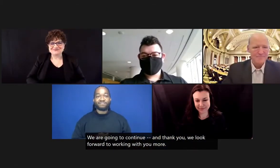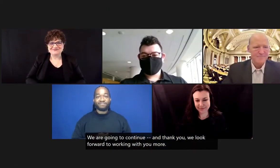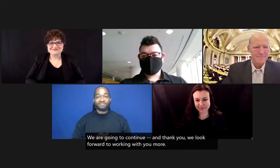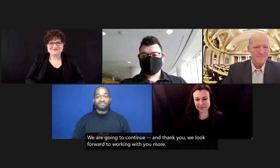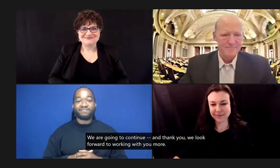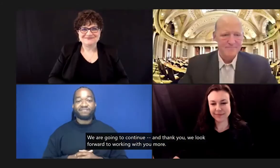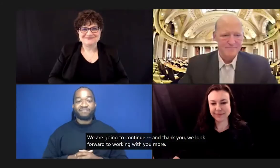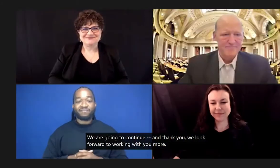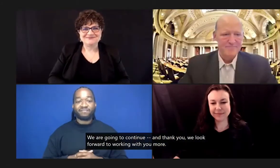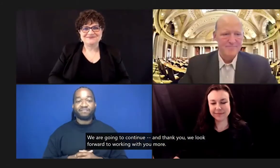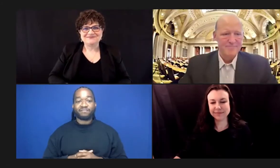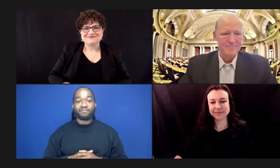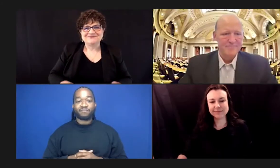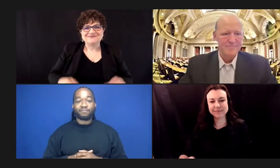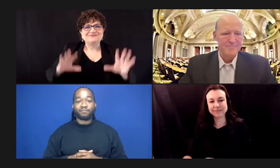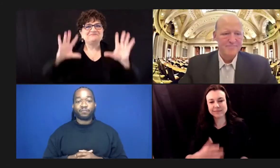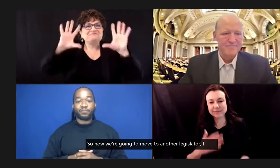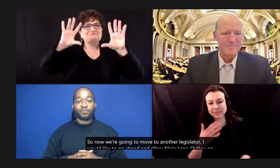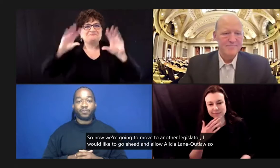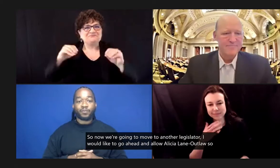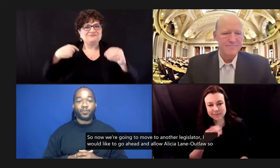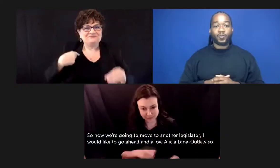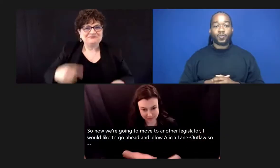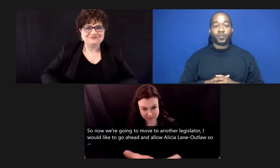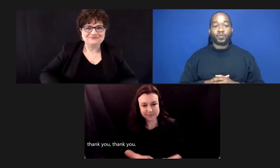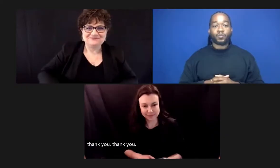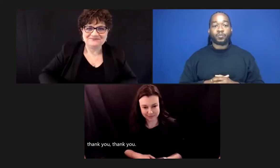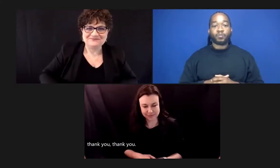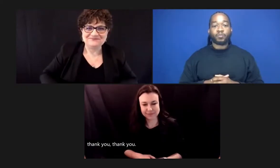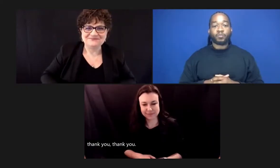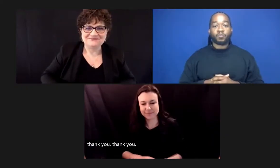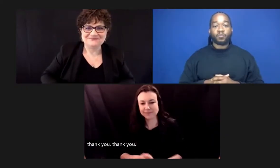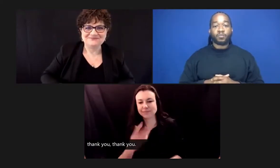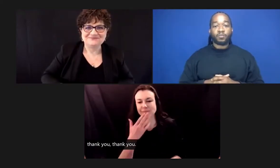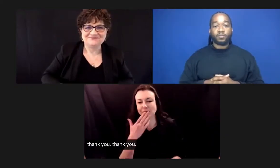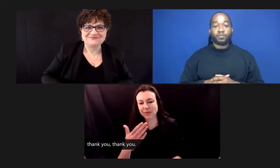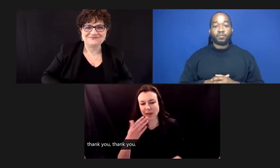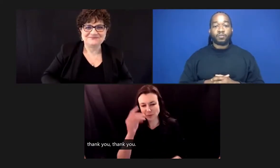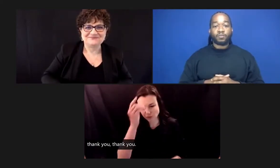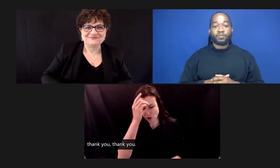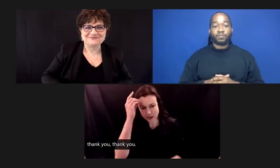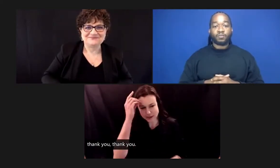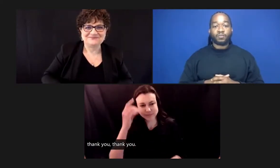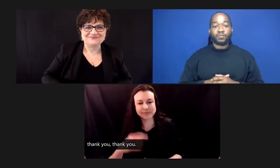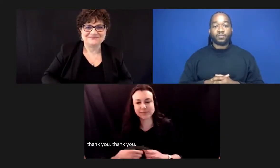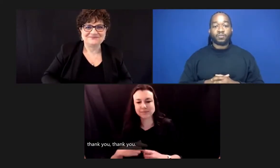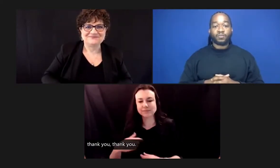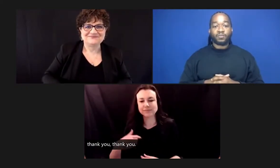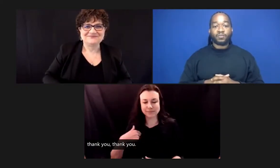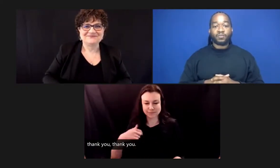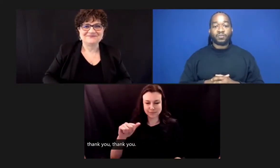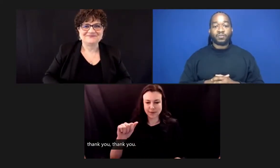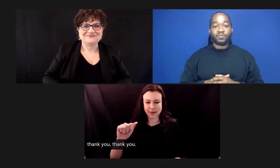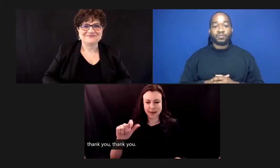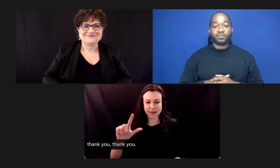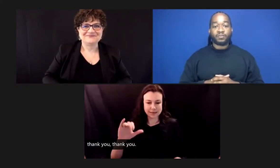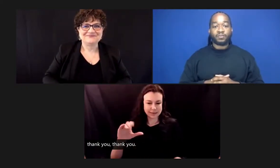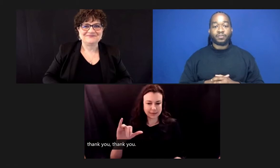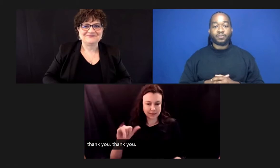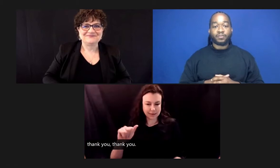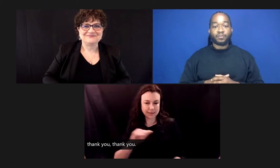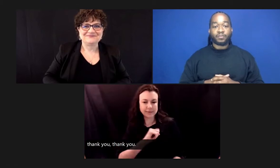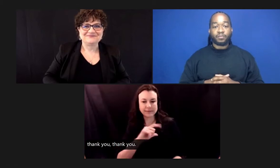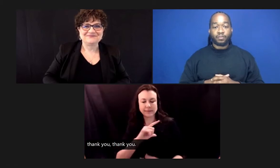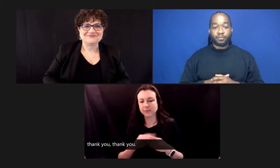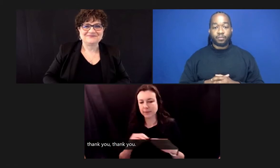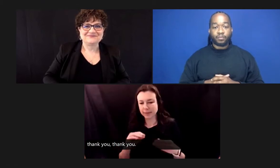Thank you. Now, if we could have Alicia Lane-Outlaw, and I'm going to go ahead and go off screen. Thank you,